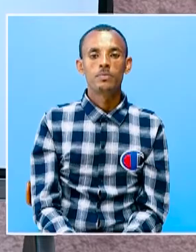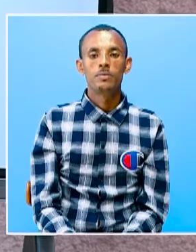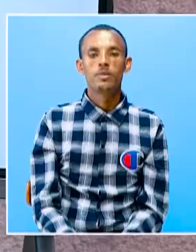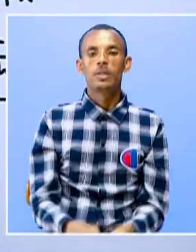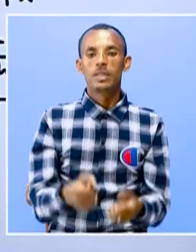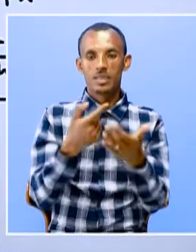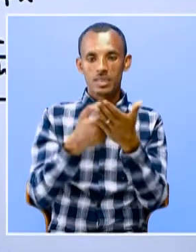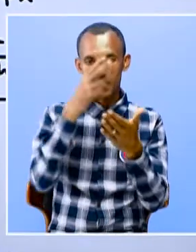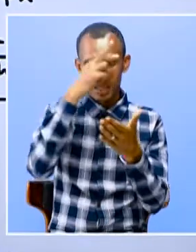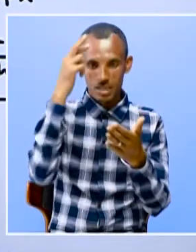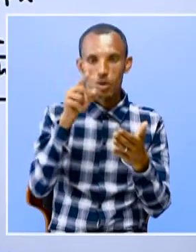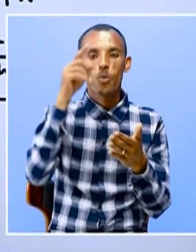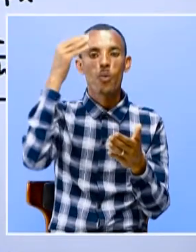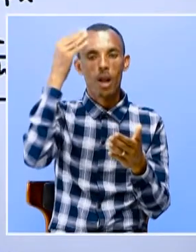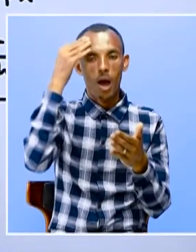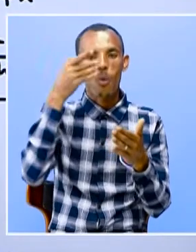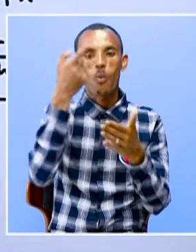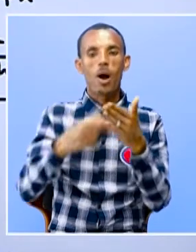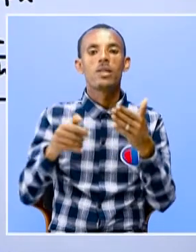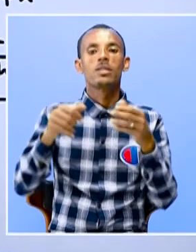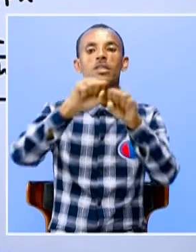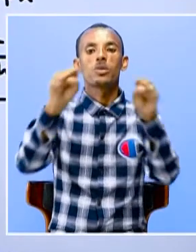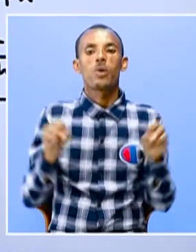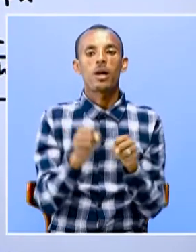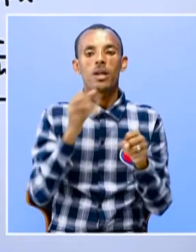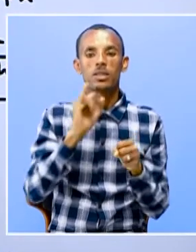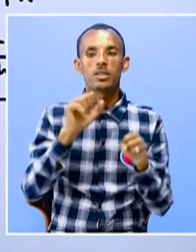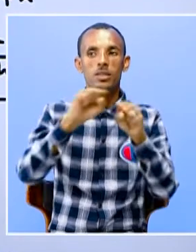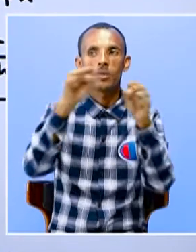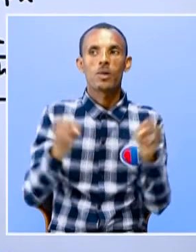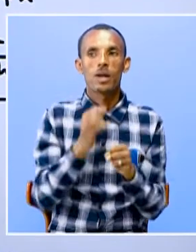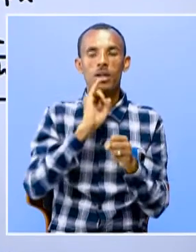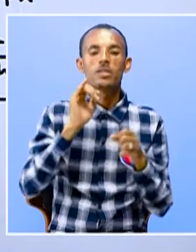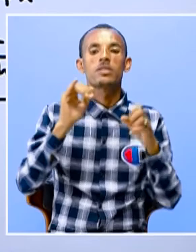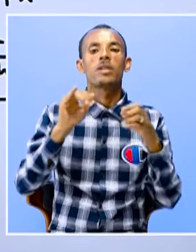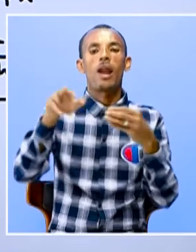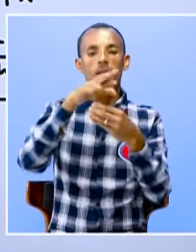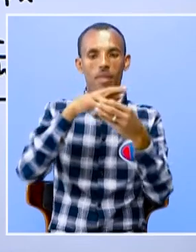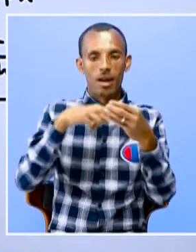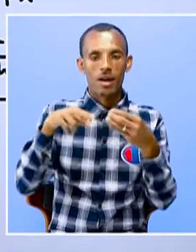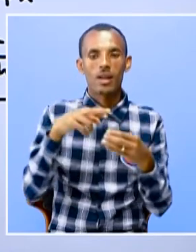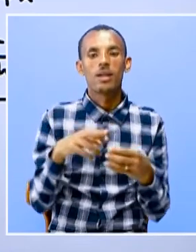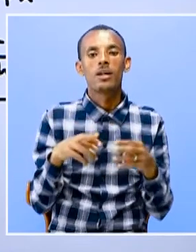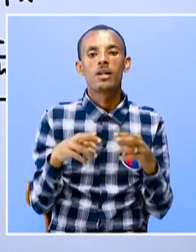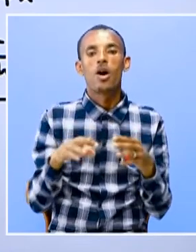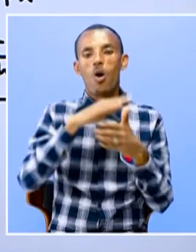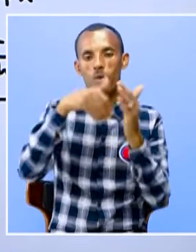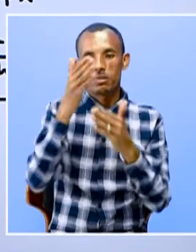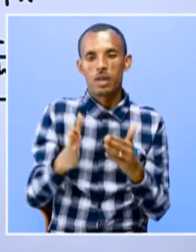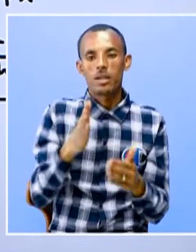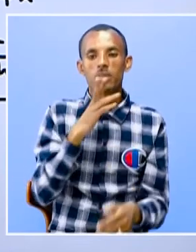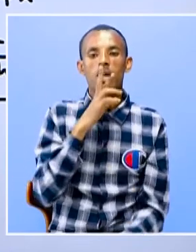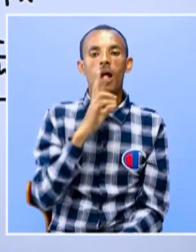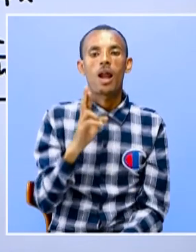In this case, I think you know what a square is. A square is a rectangle in which all of its sides